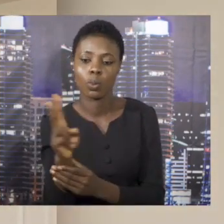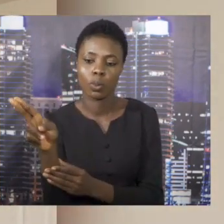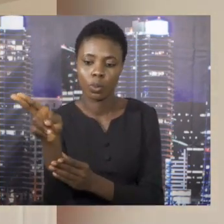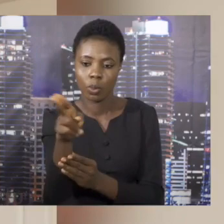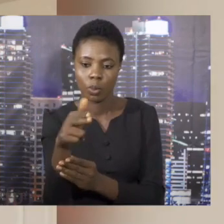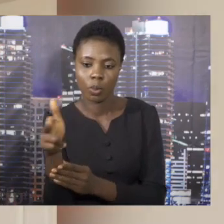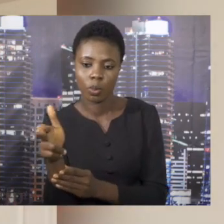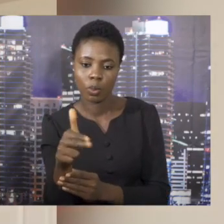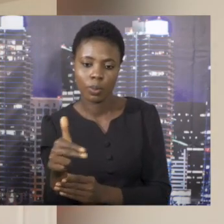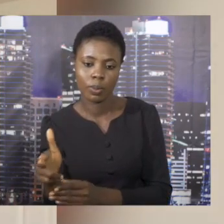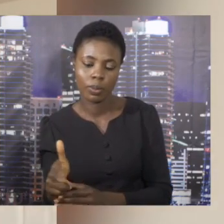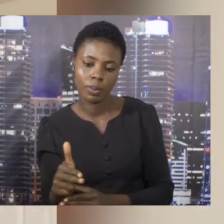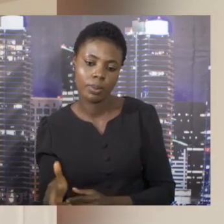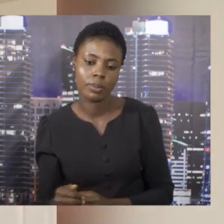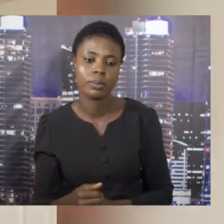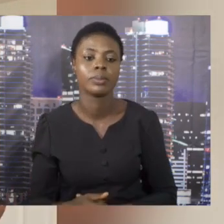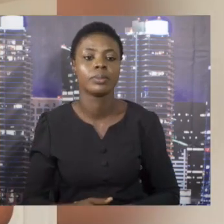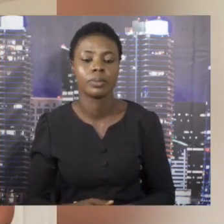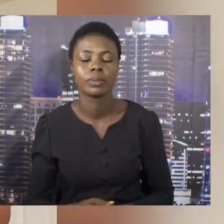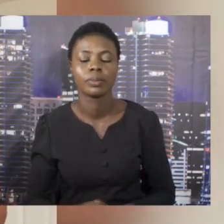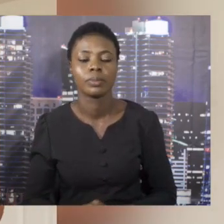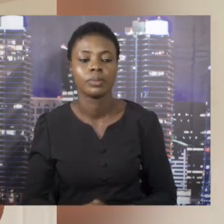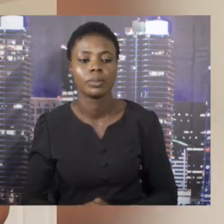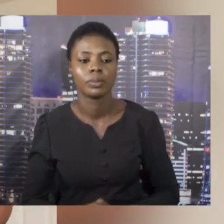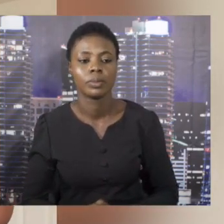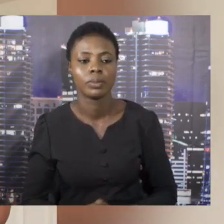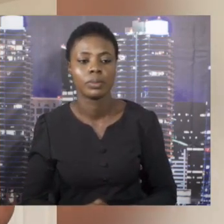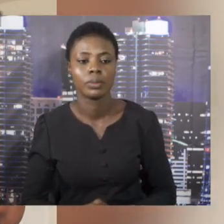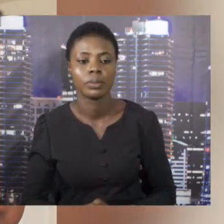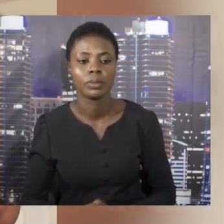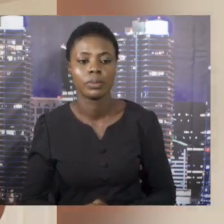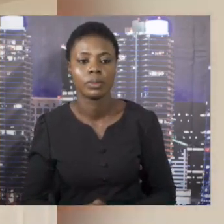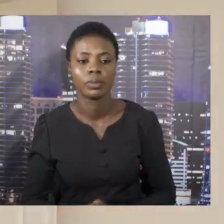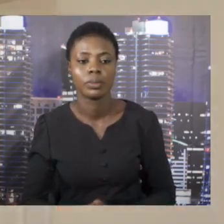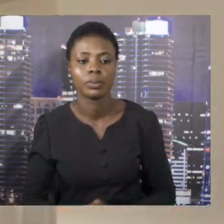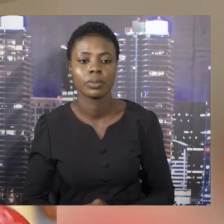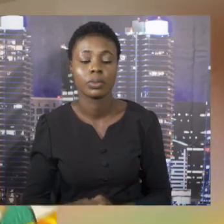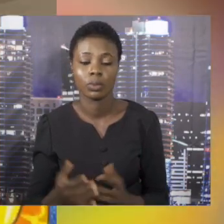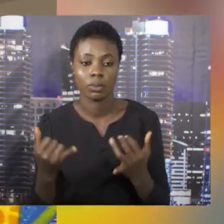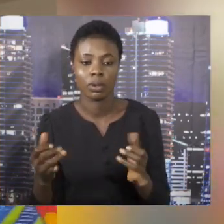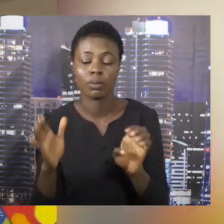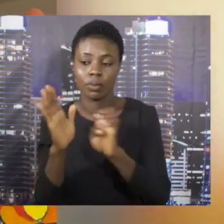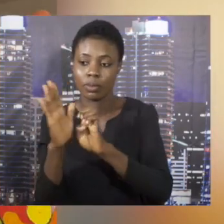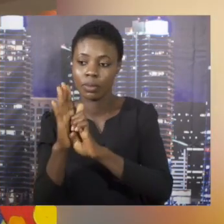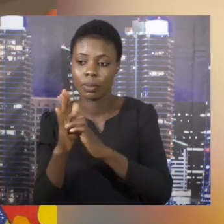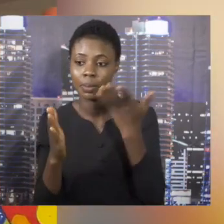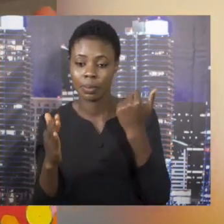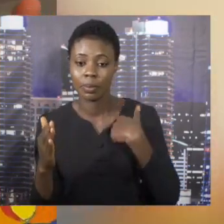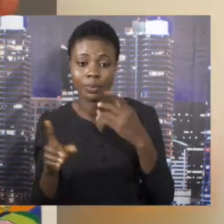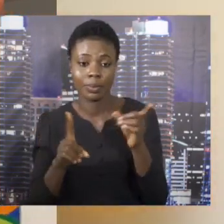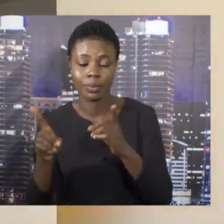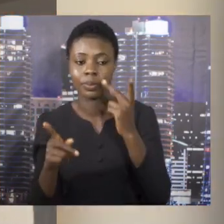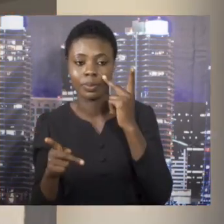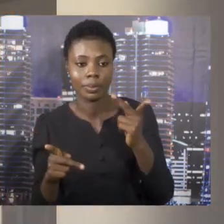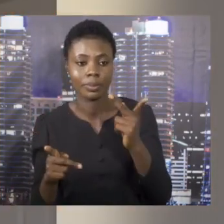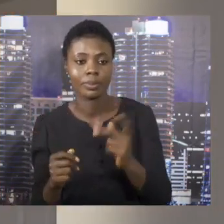to fill in the empty spaces that you have. So one of the works I did is this. As you can see